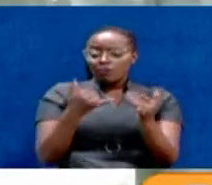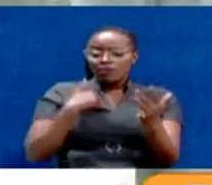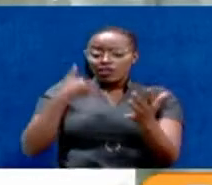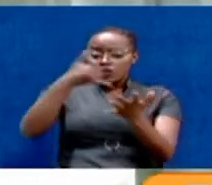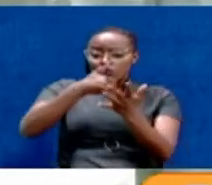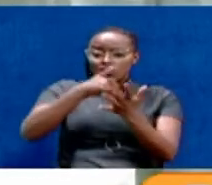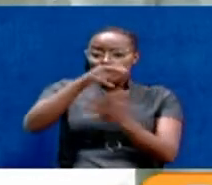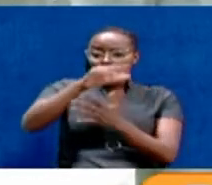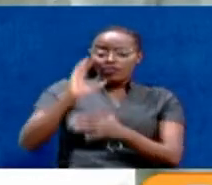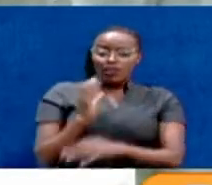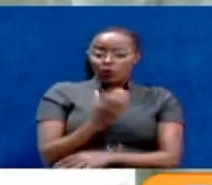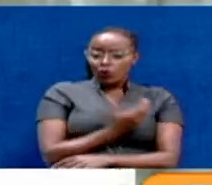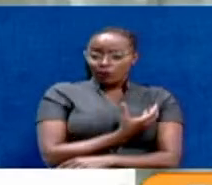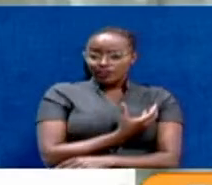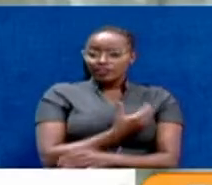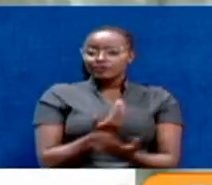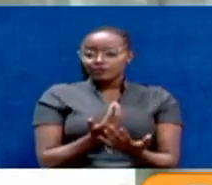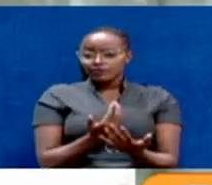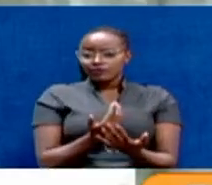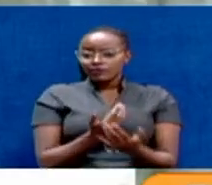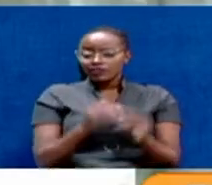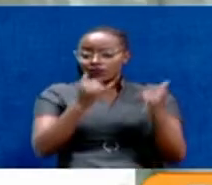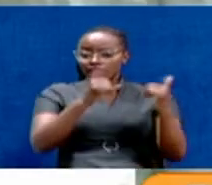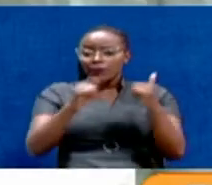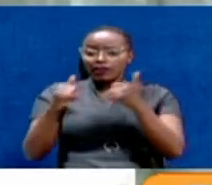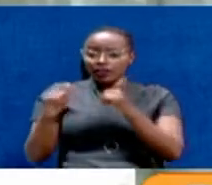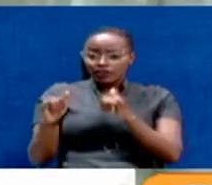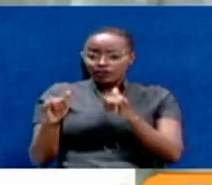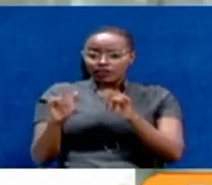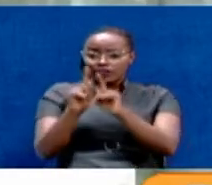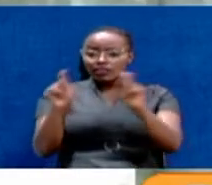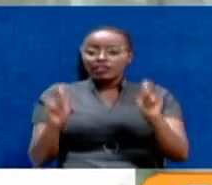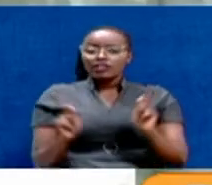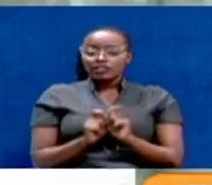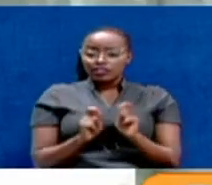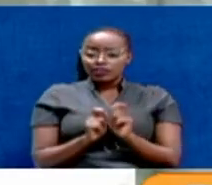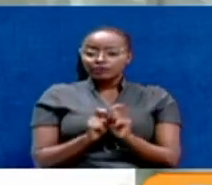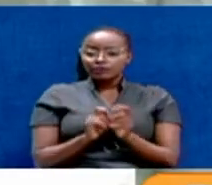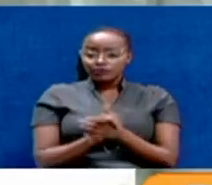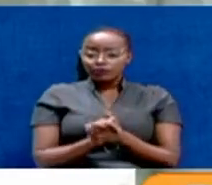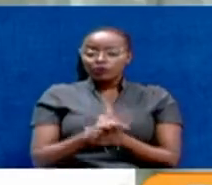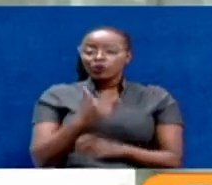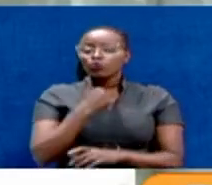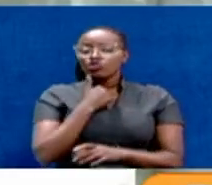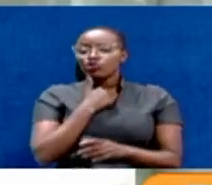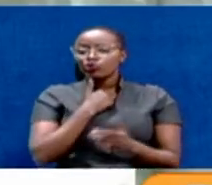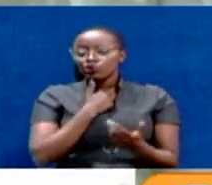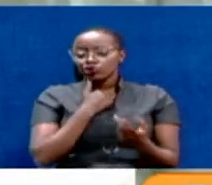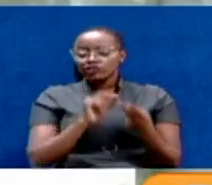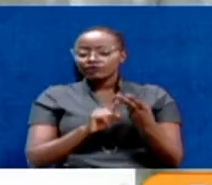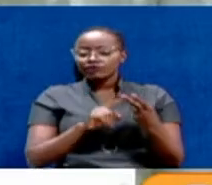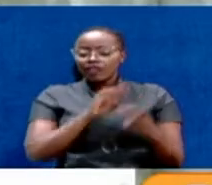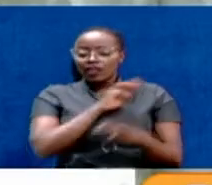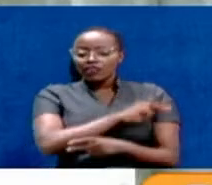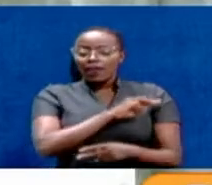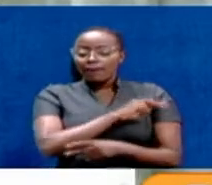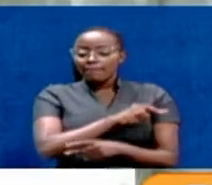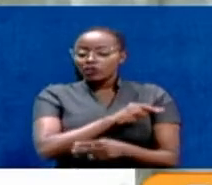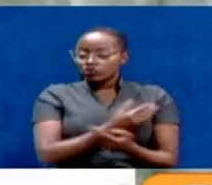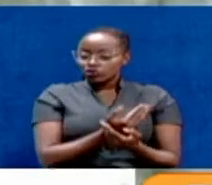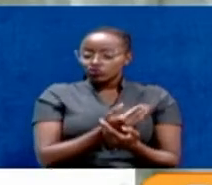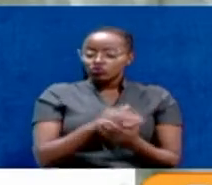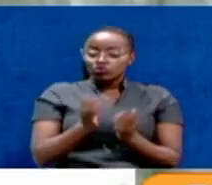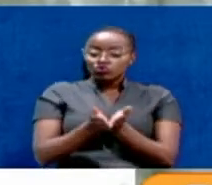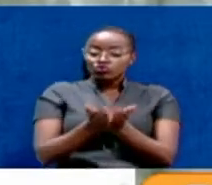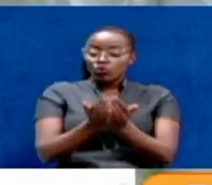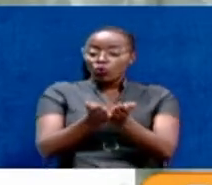of the committee, and I'm part of the implementation team with the union and the Mission to Seafarer.